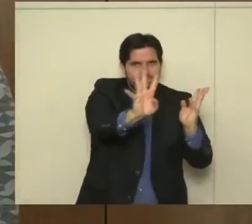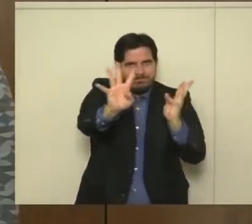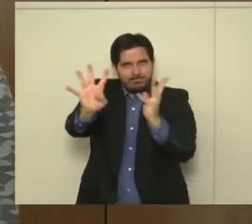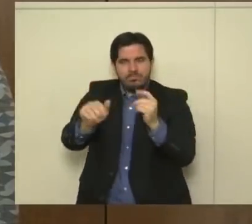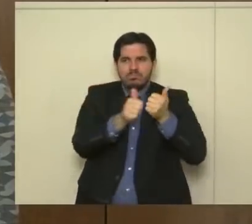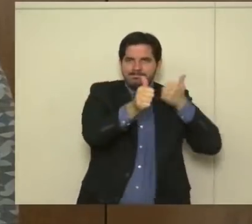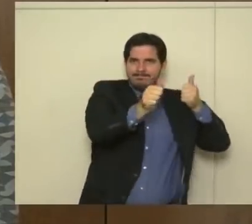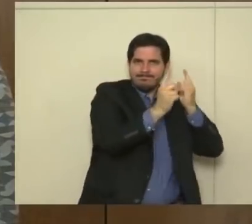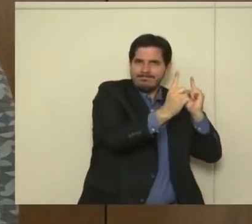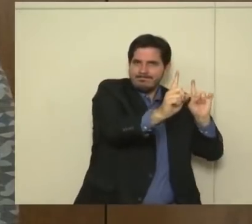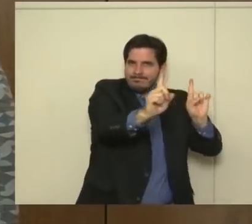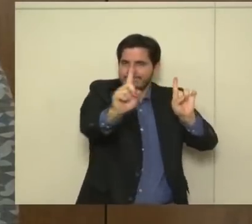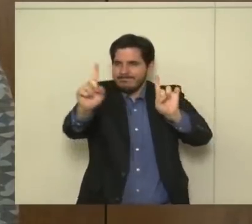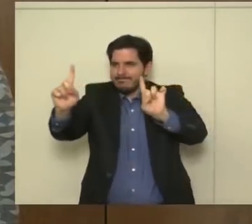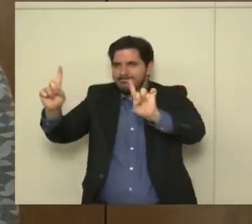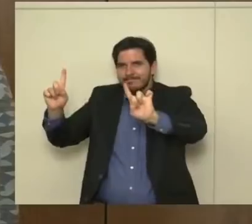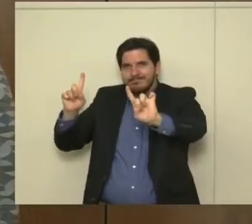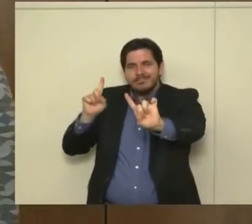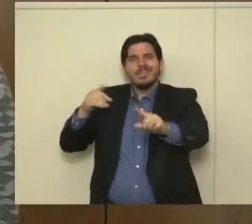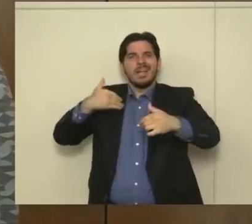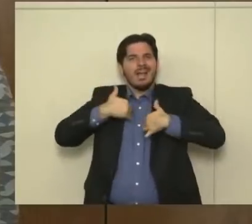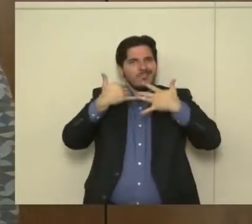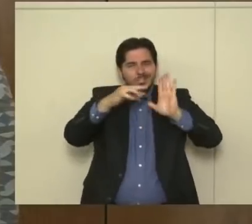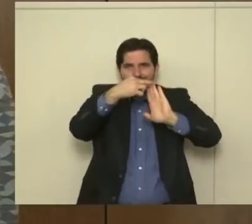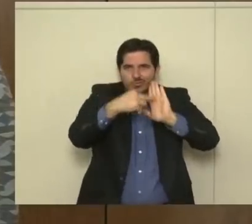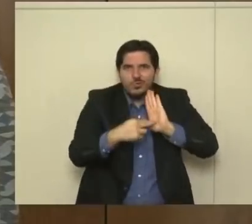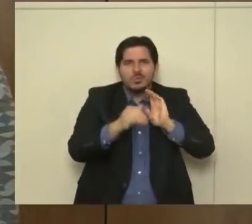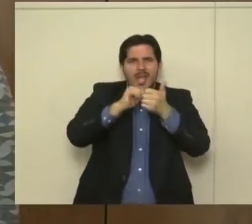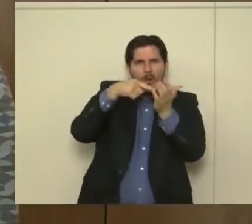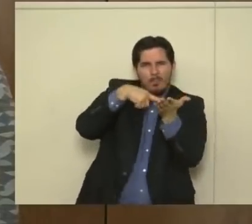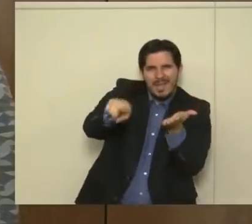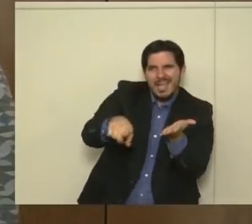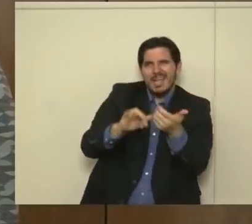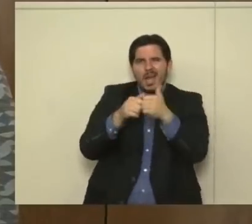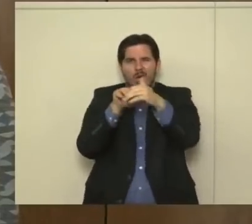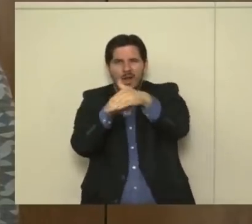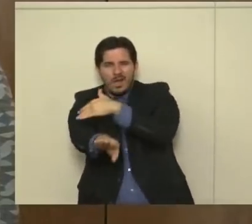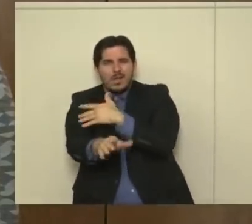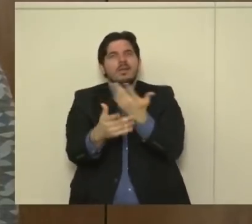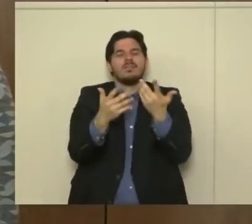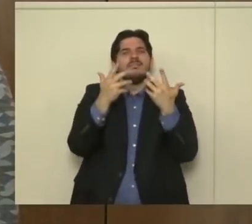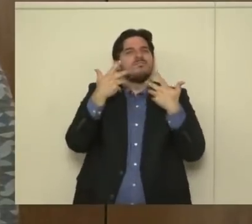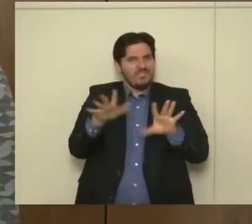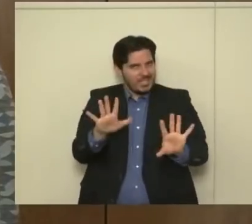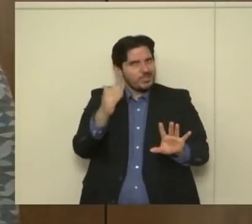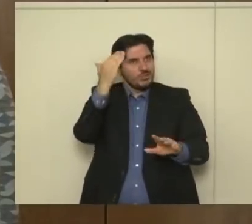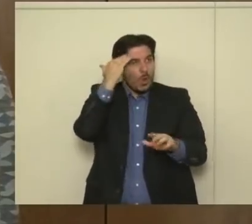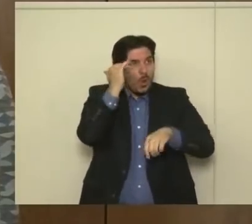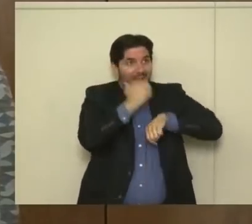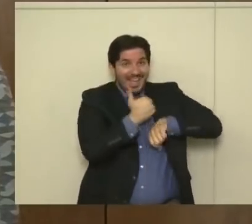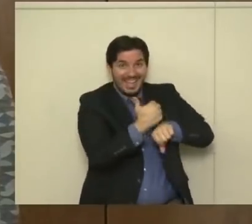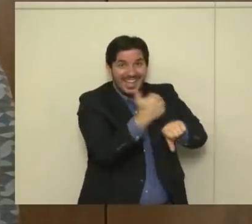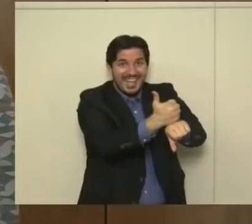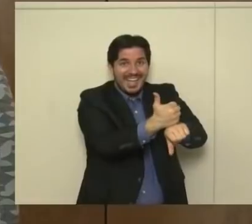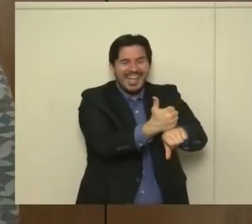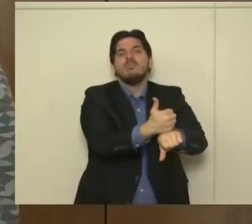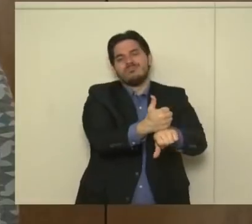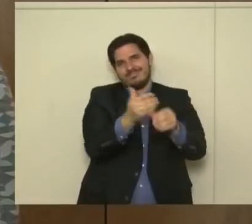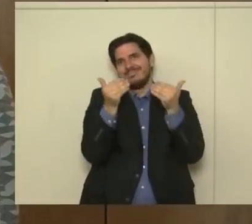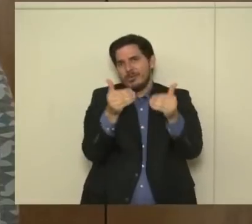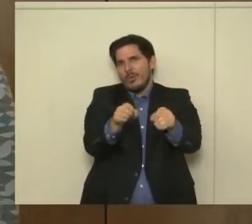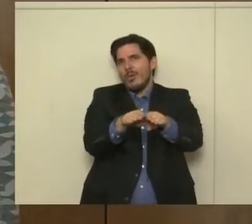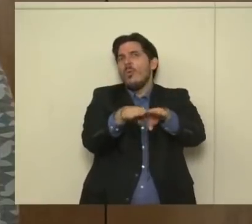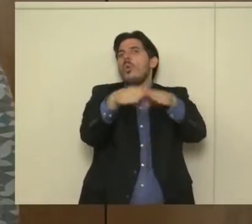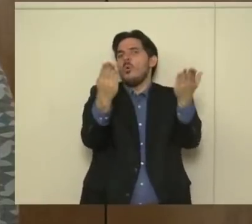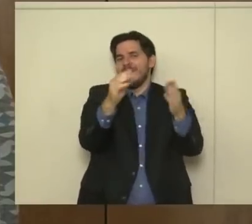they have a process for payment and admissions and all of that and metering. They could open up on Saturday. Morgan, I don't know how many of